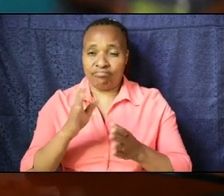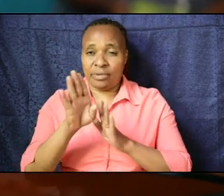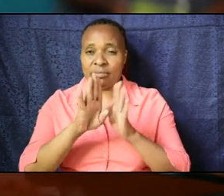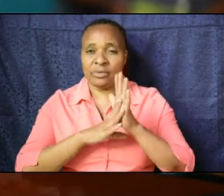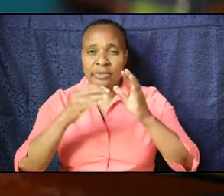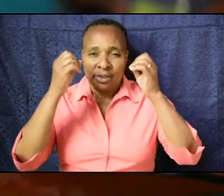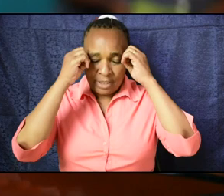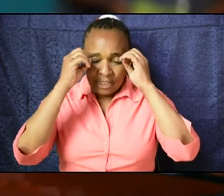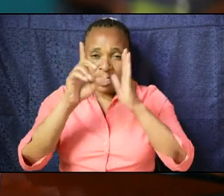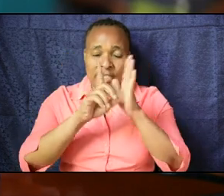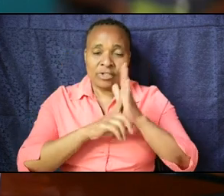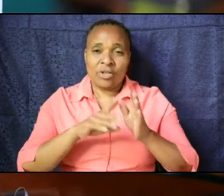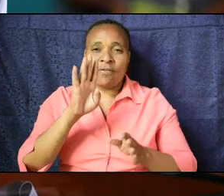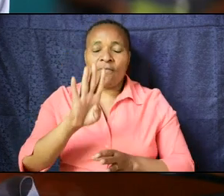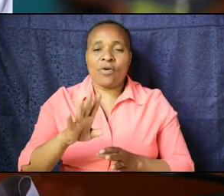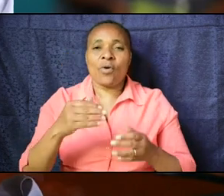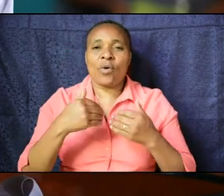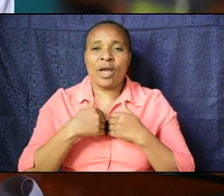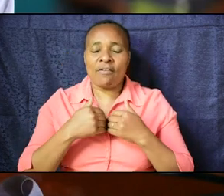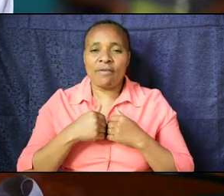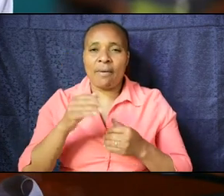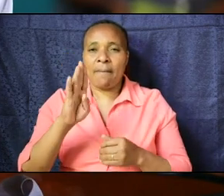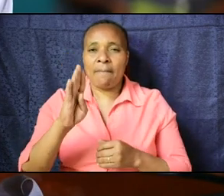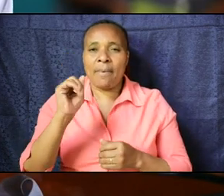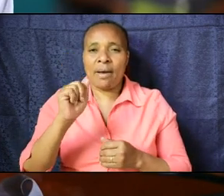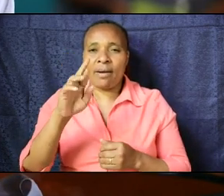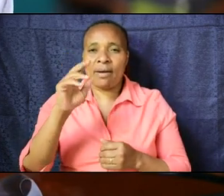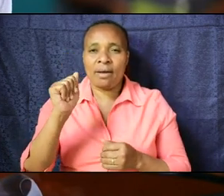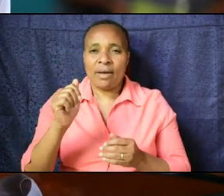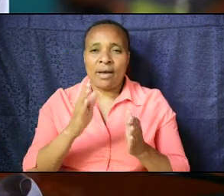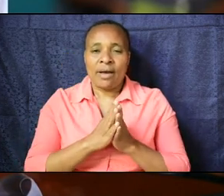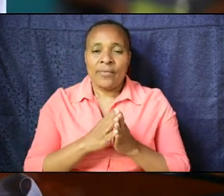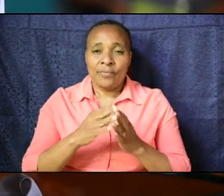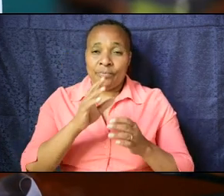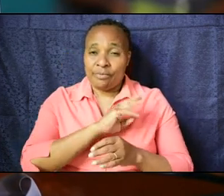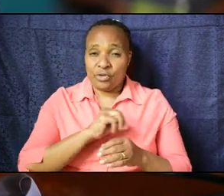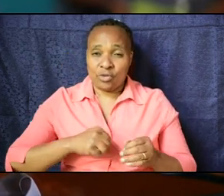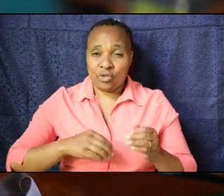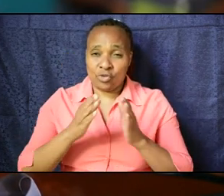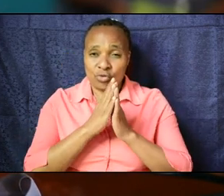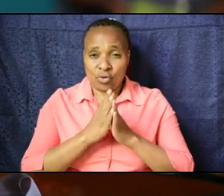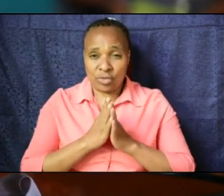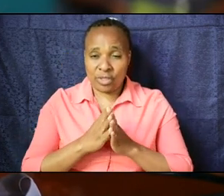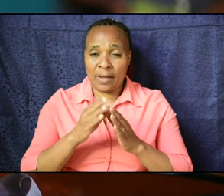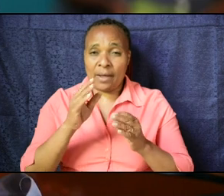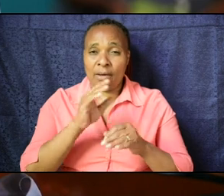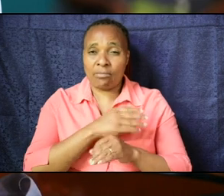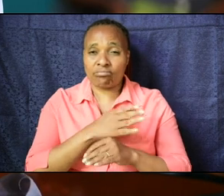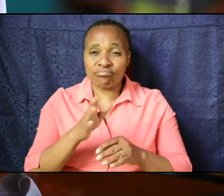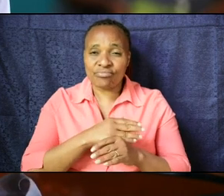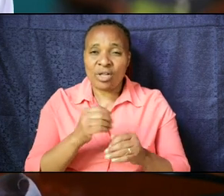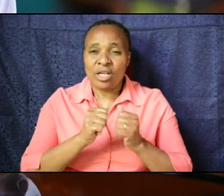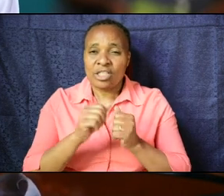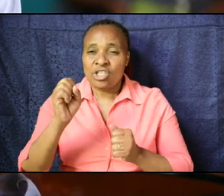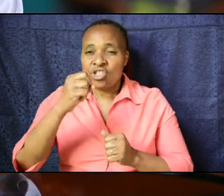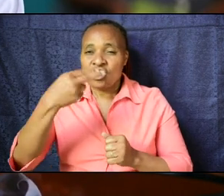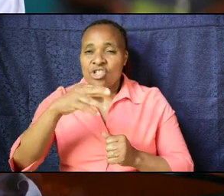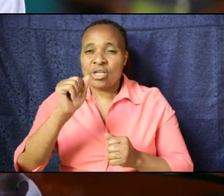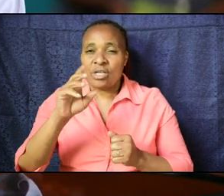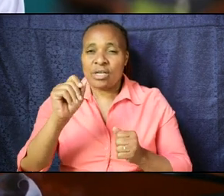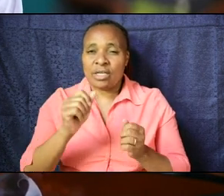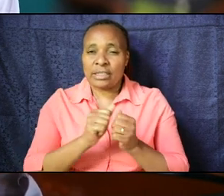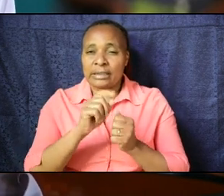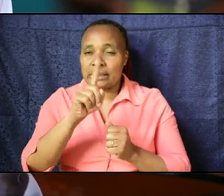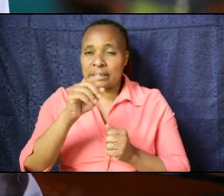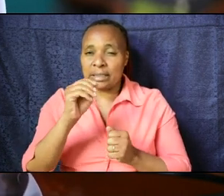lesson four, we have Baraka, or the mission story. In the orchestra, we have Shadrach on the piano, Sakai on the